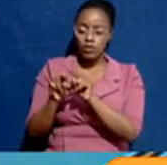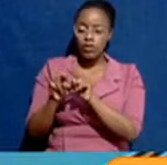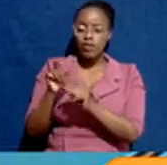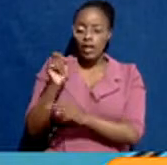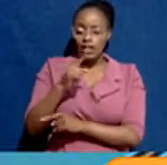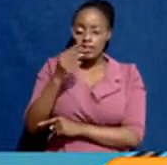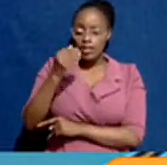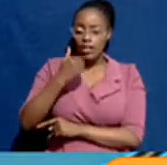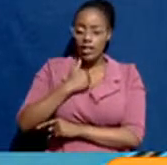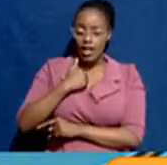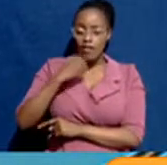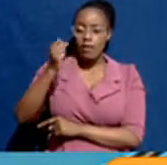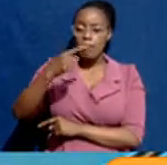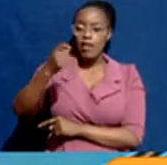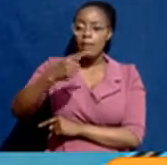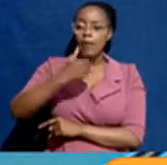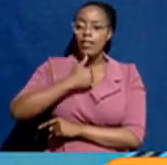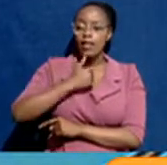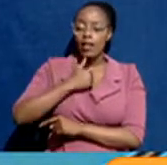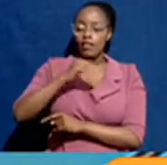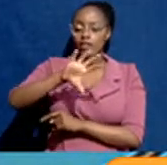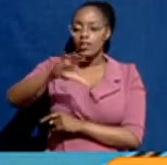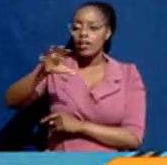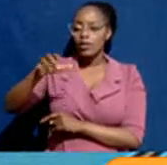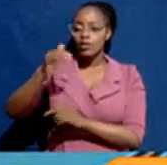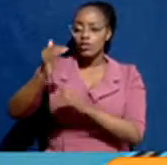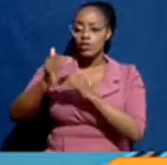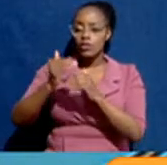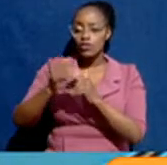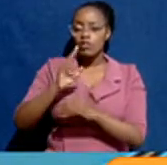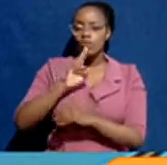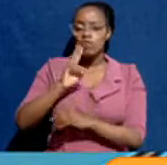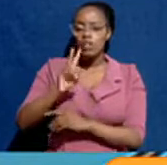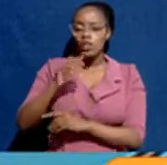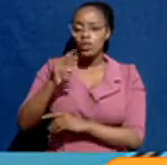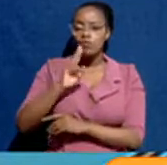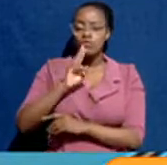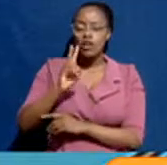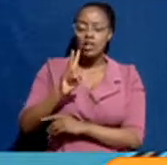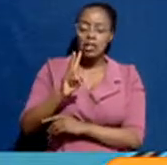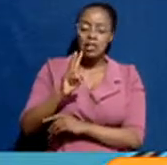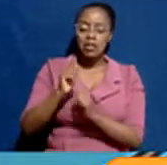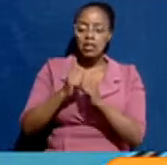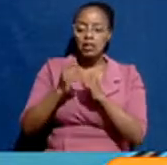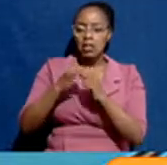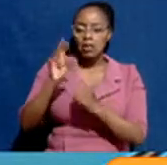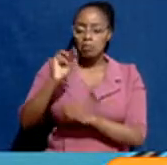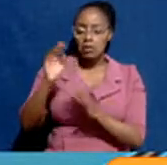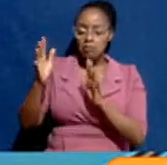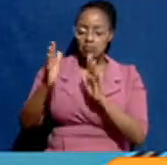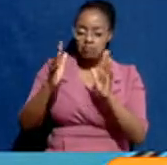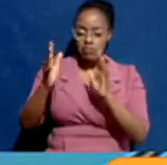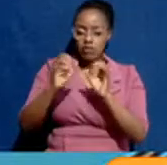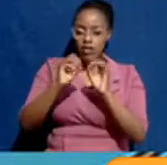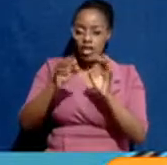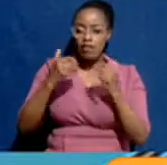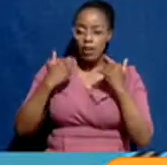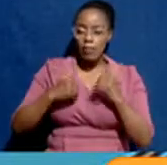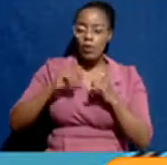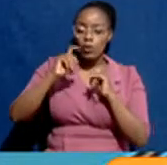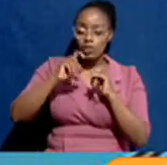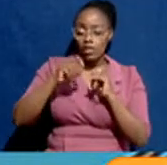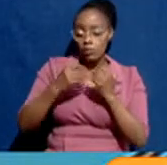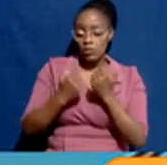salaries in a month in my county is close to maybe 200, 210 million. So if I was to